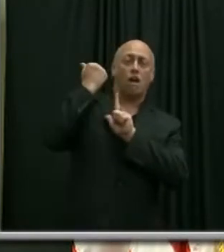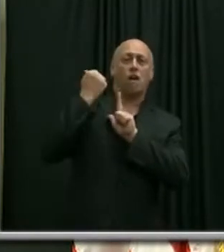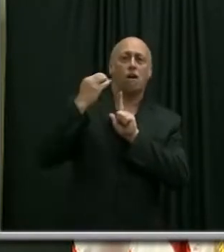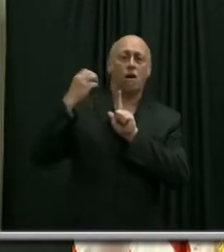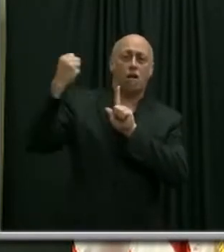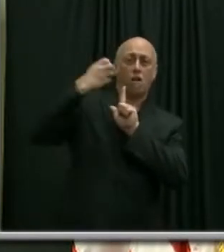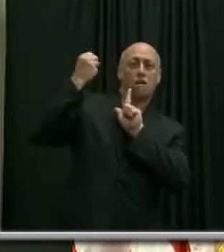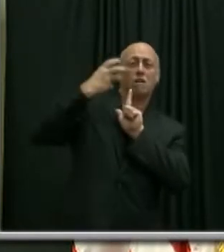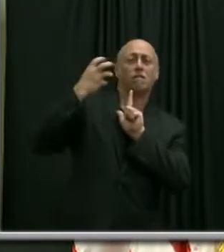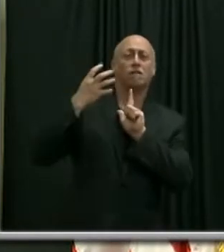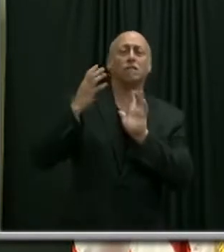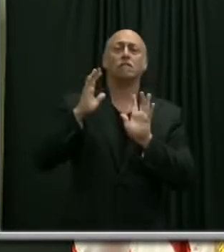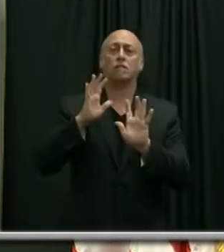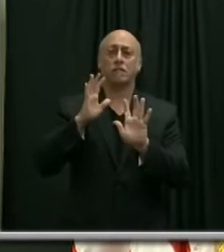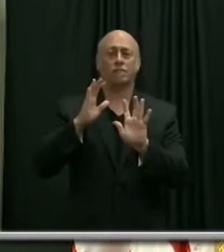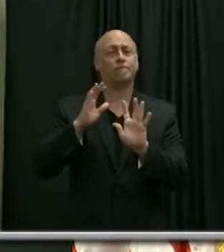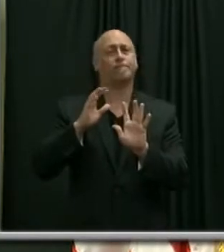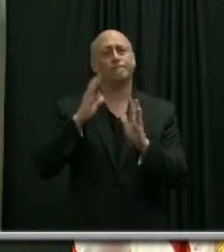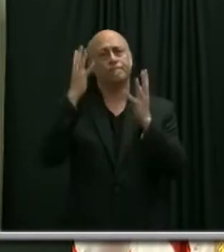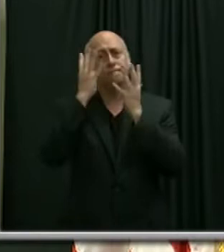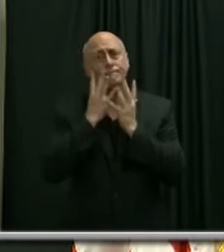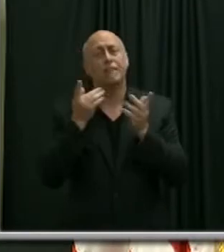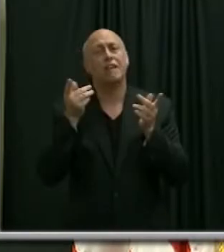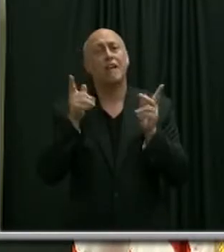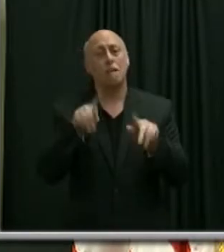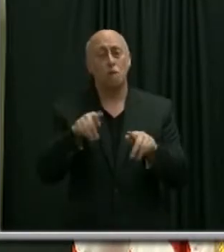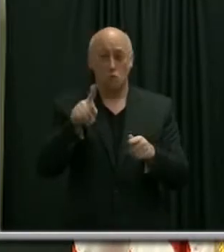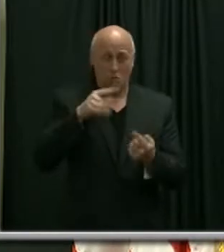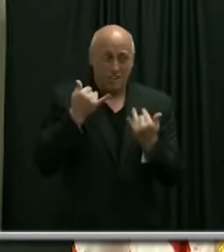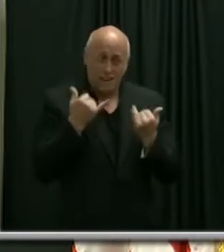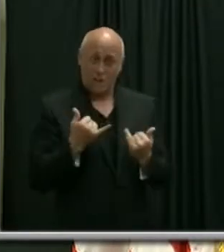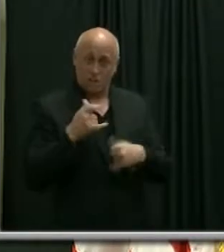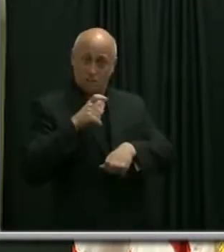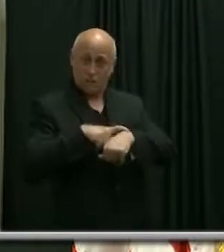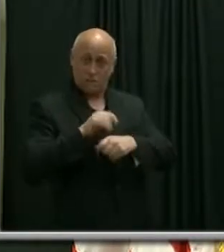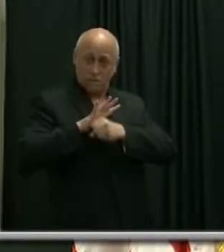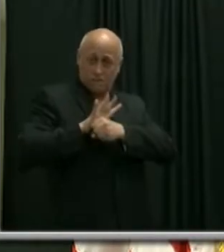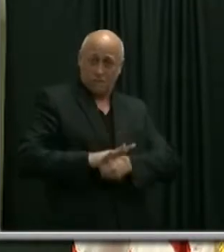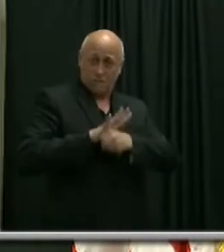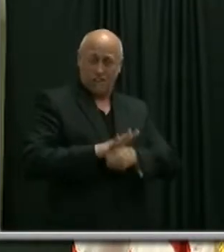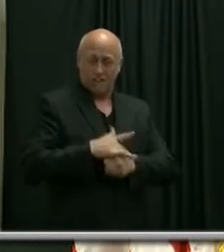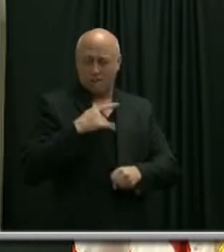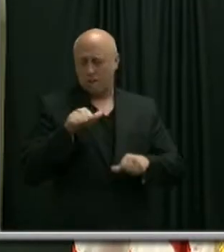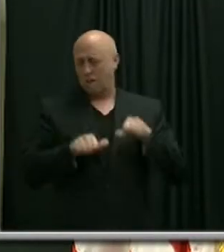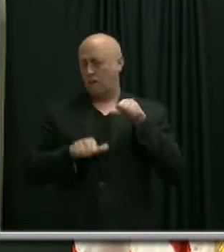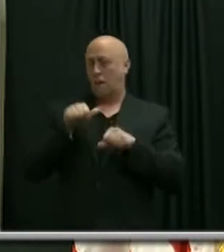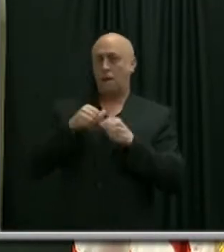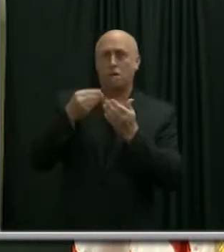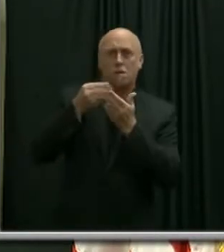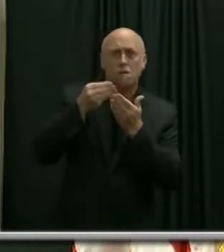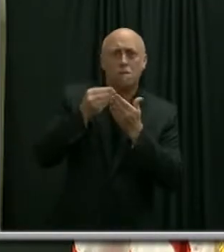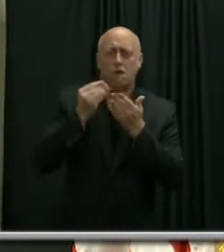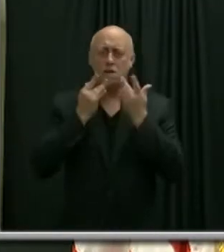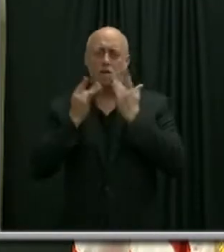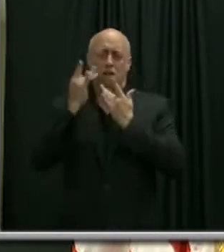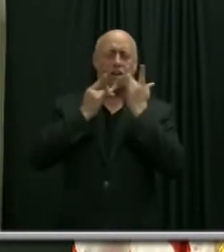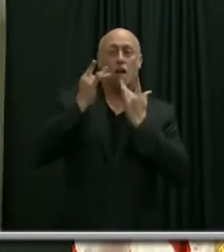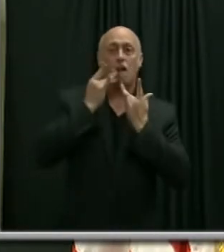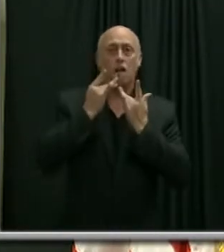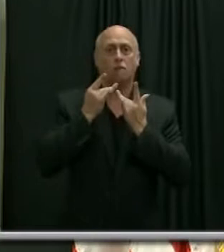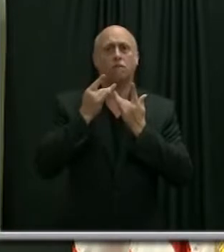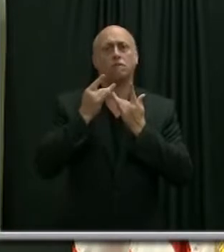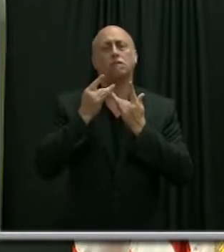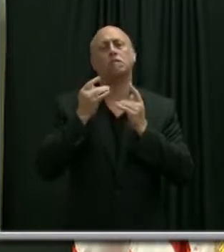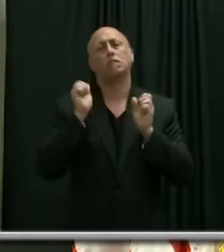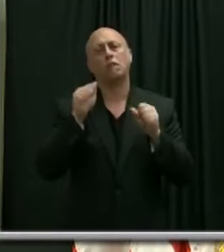relative, or caregiver. And in times of heightened stress, uncertainty, and financial strain, that abuse can